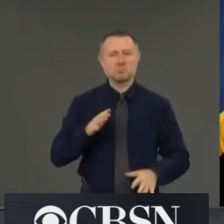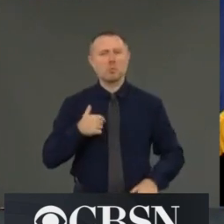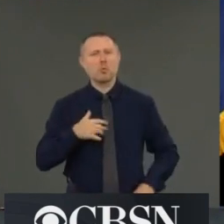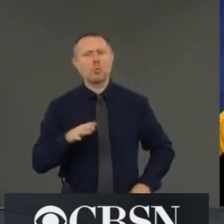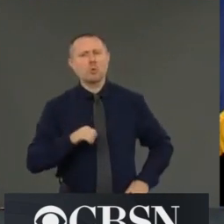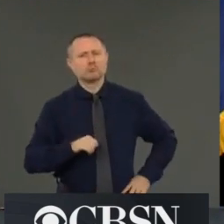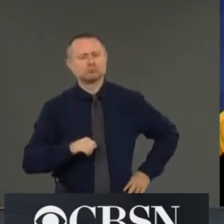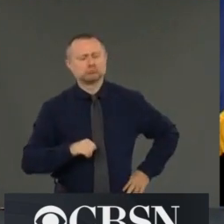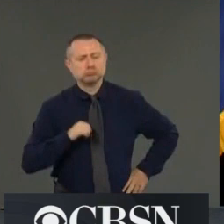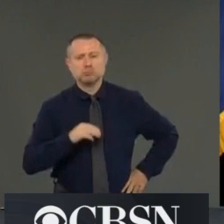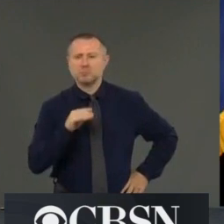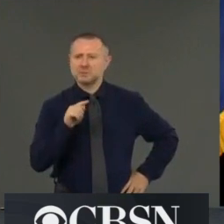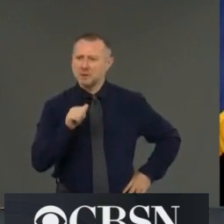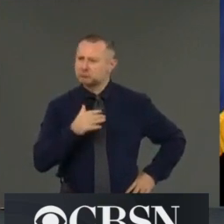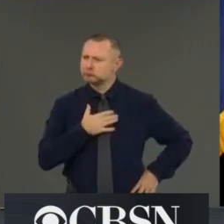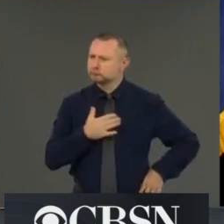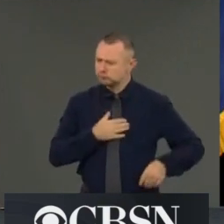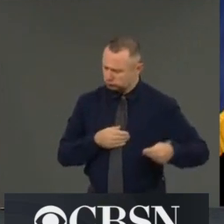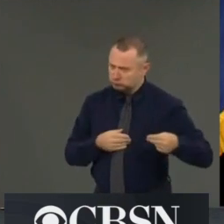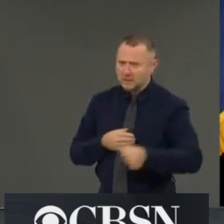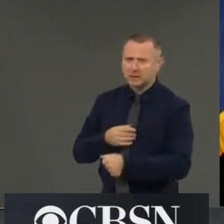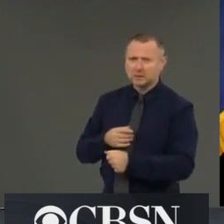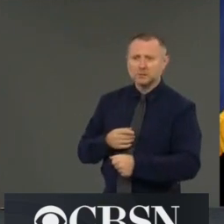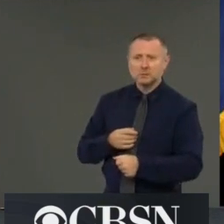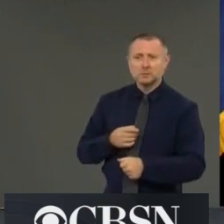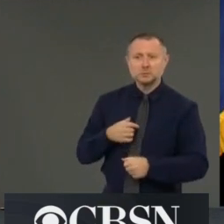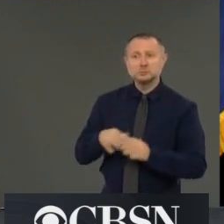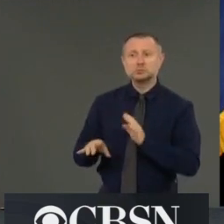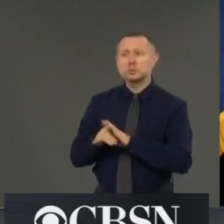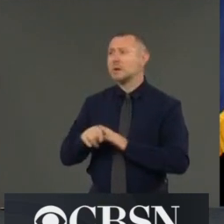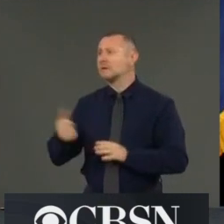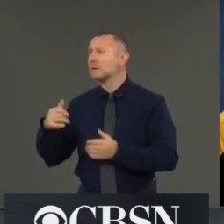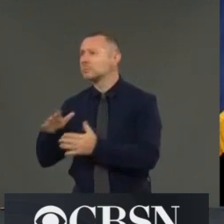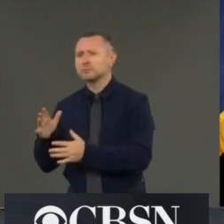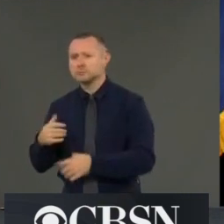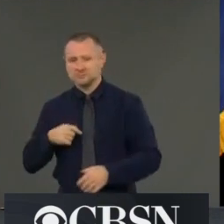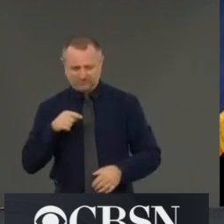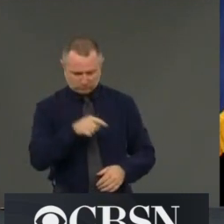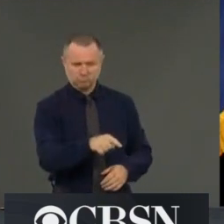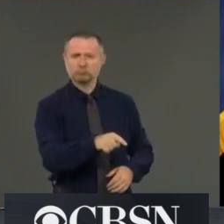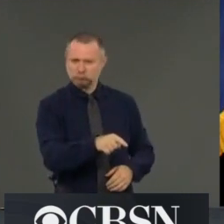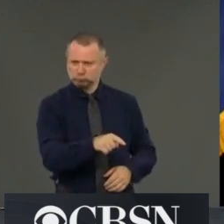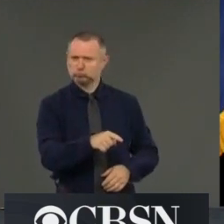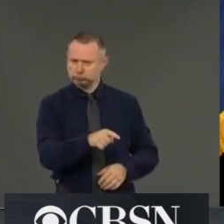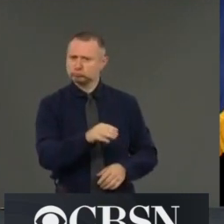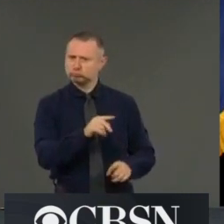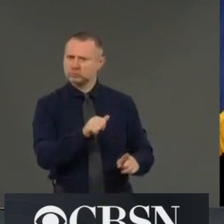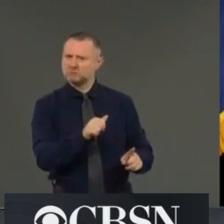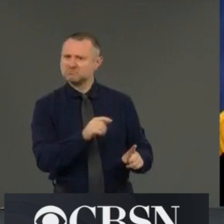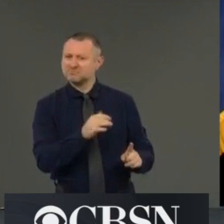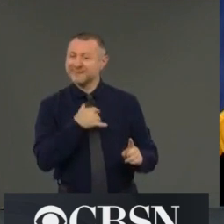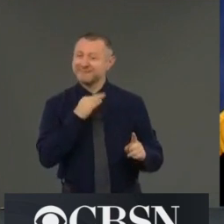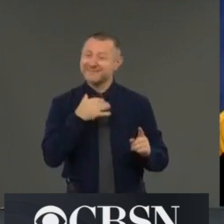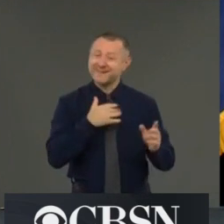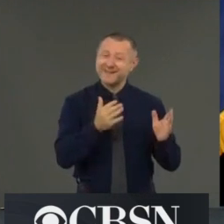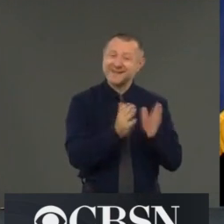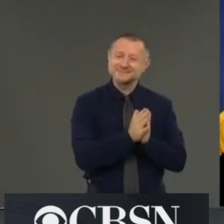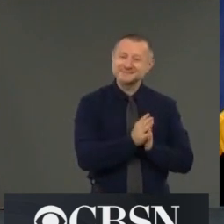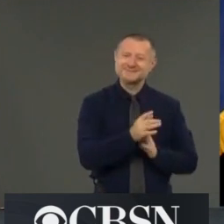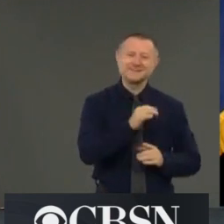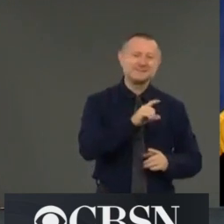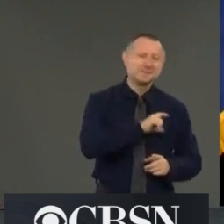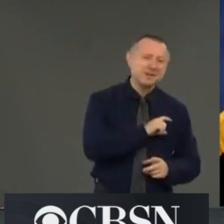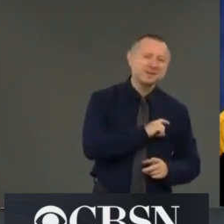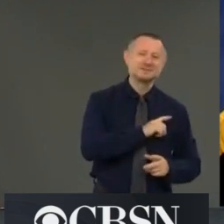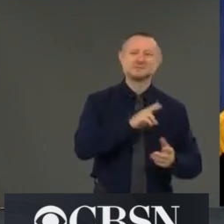And I wouldn't have had it any other way. Because if you're going to ask essential workers, please put your life at risk,